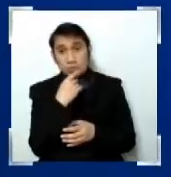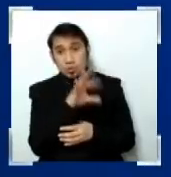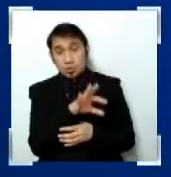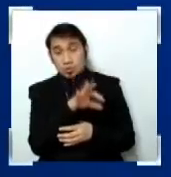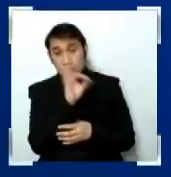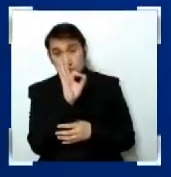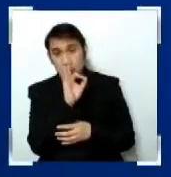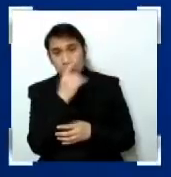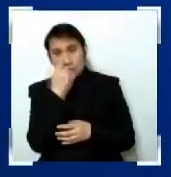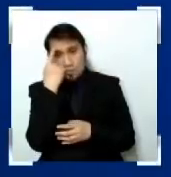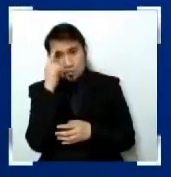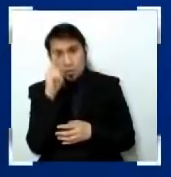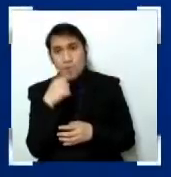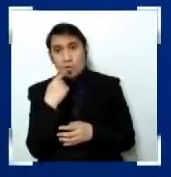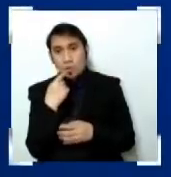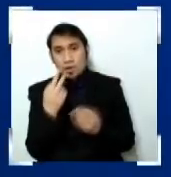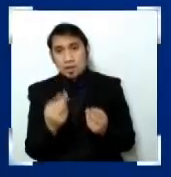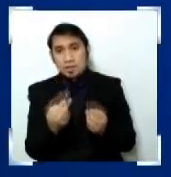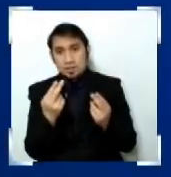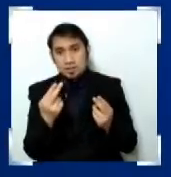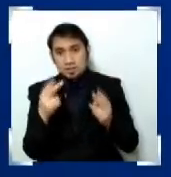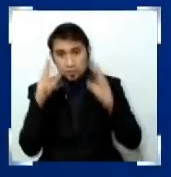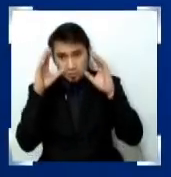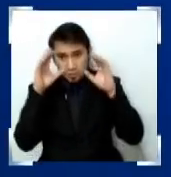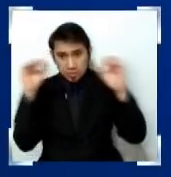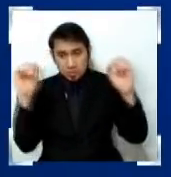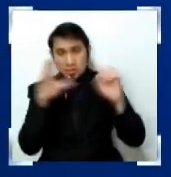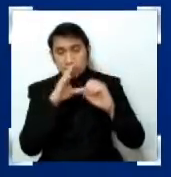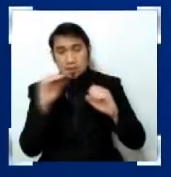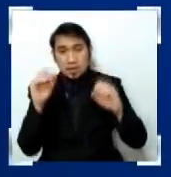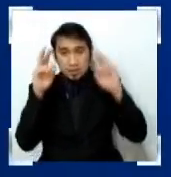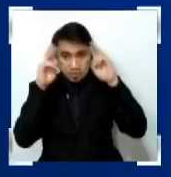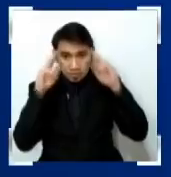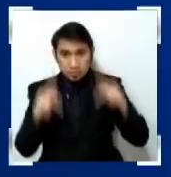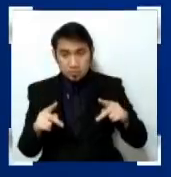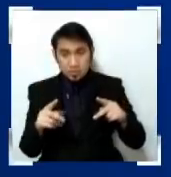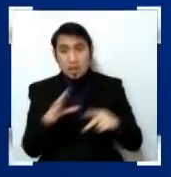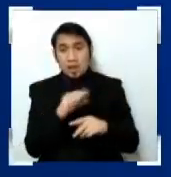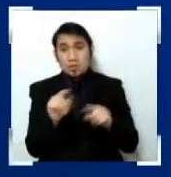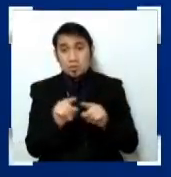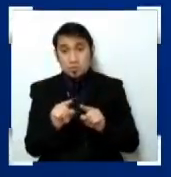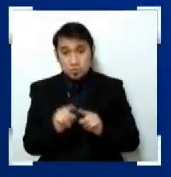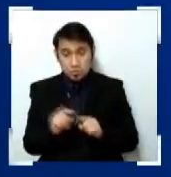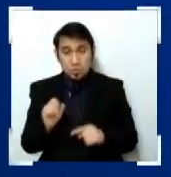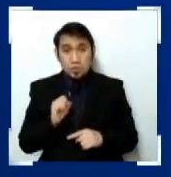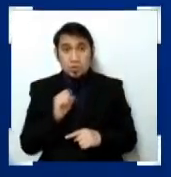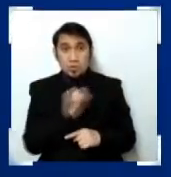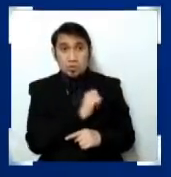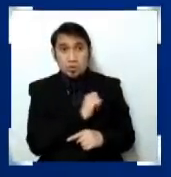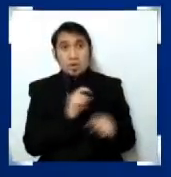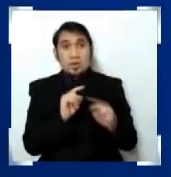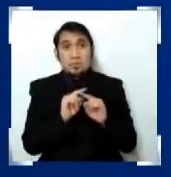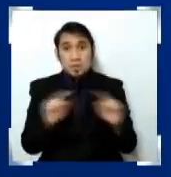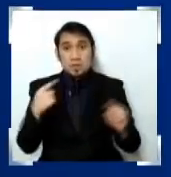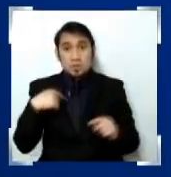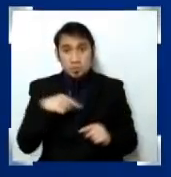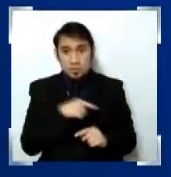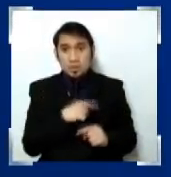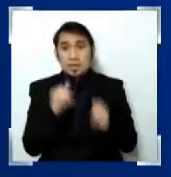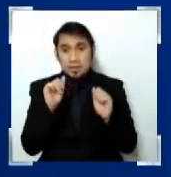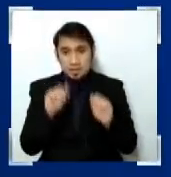president. Senatorial, I think it will also be up to them. But we can recommend